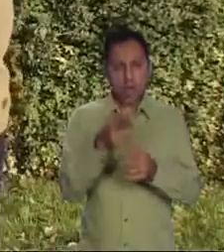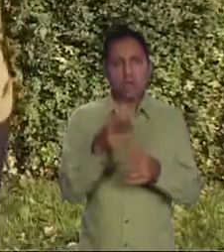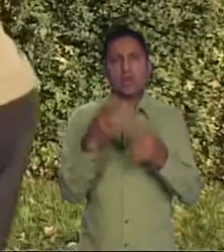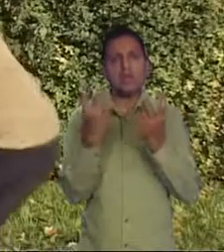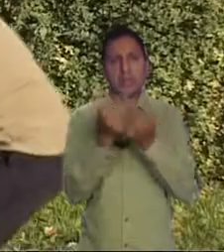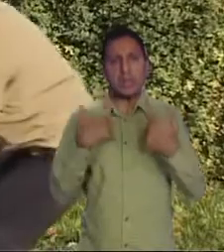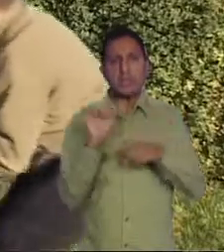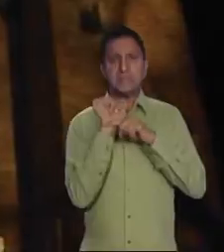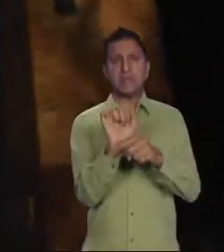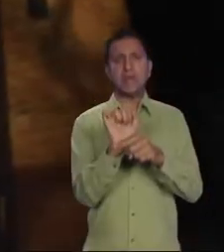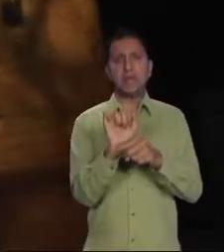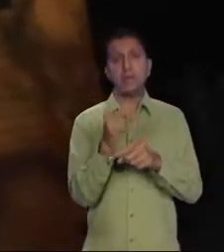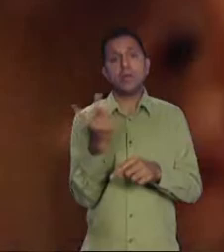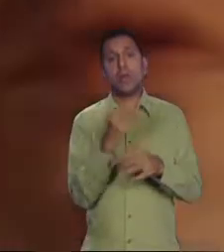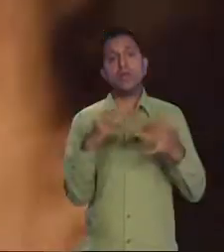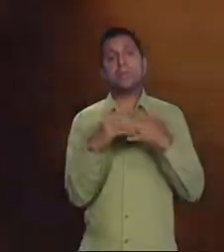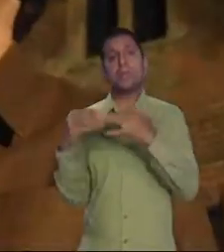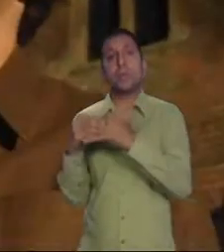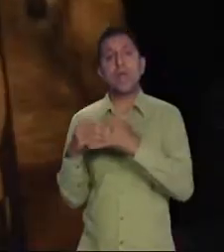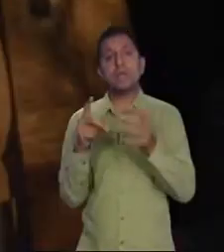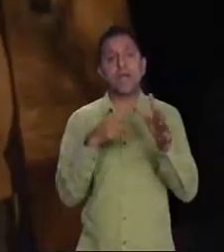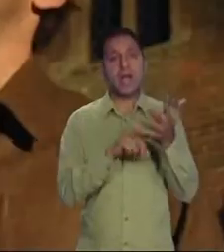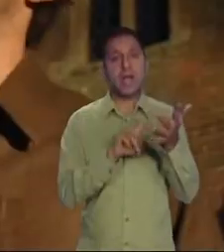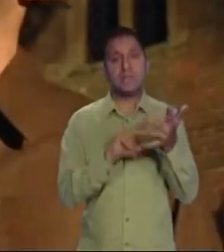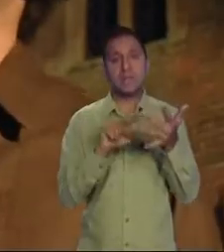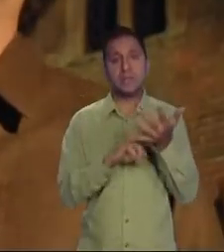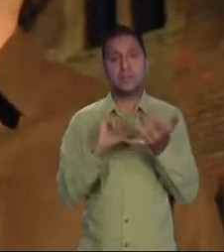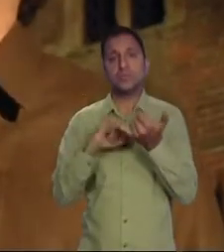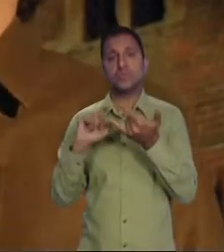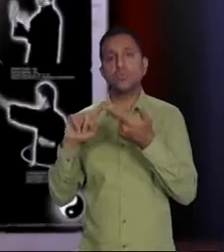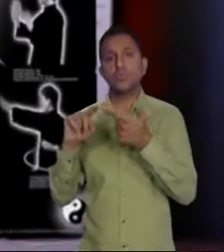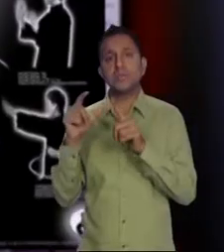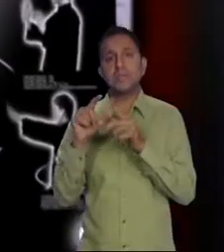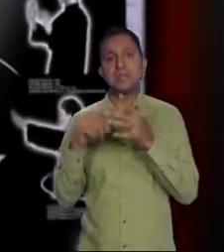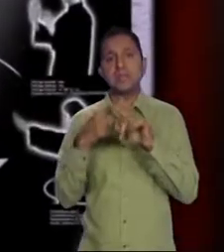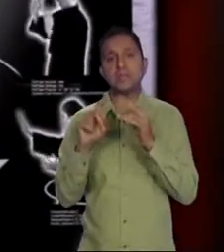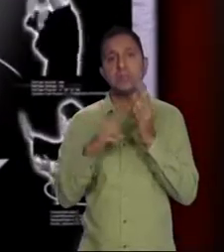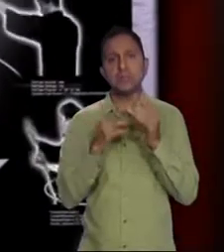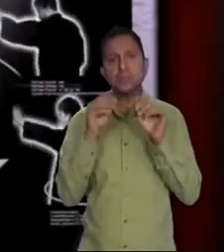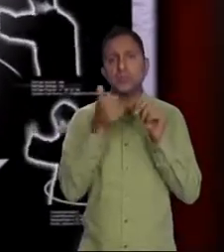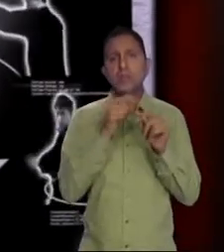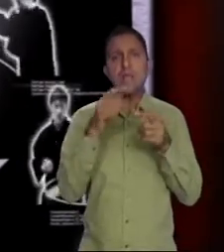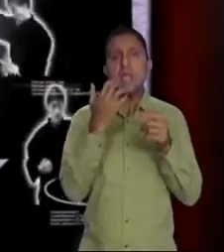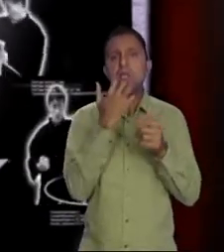us the best way of using the Israeli self-defense system Krav Maga in Spy Hard.